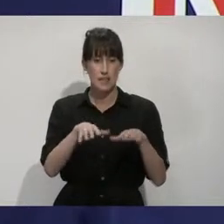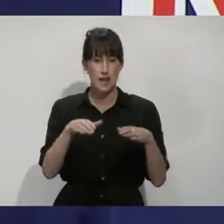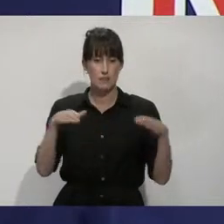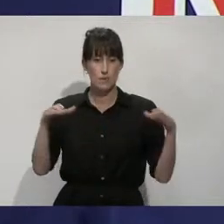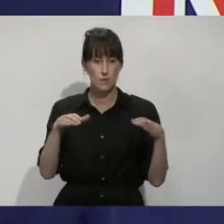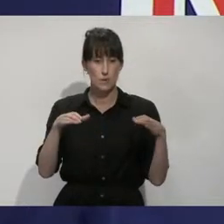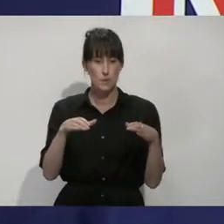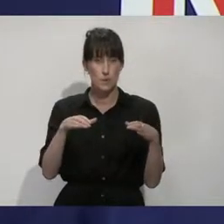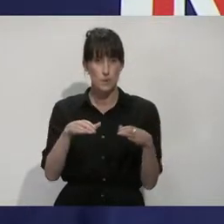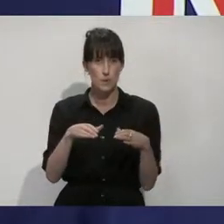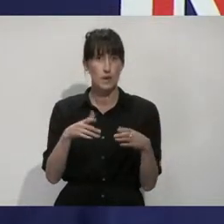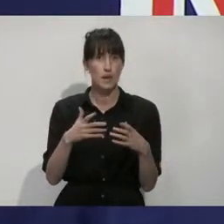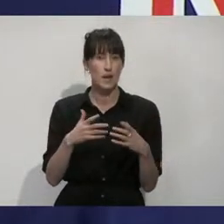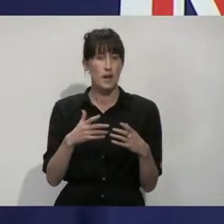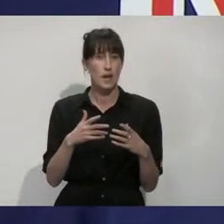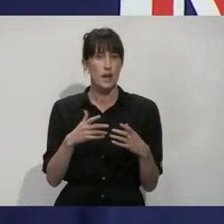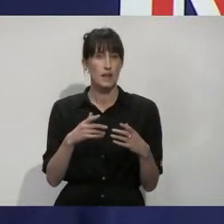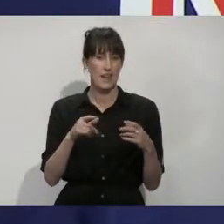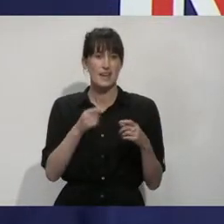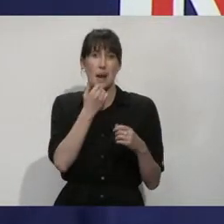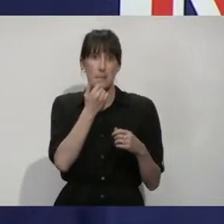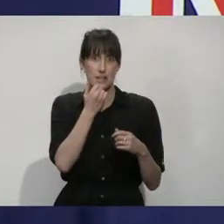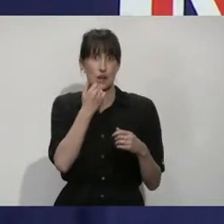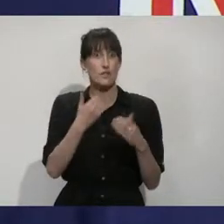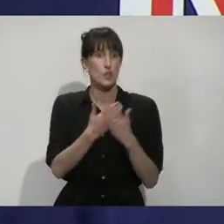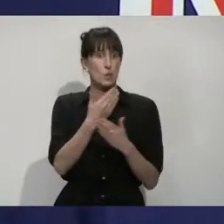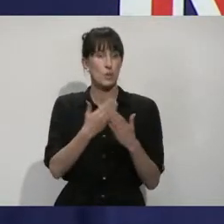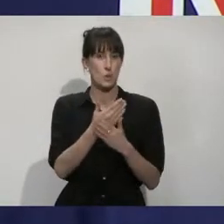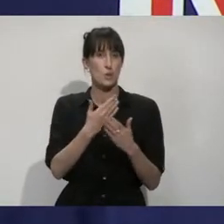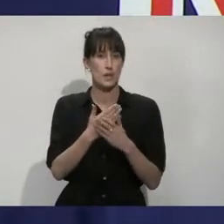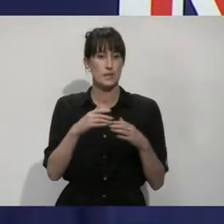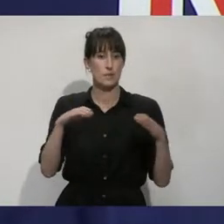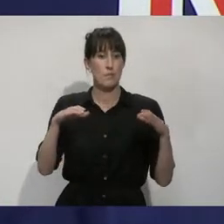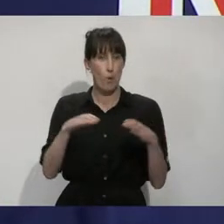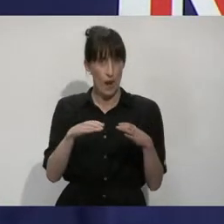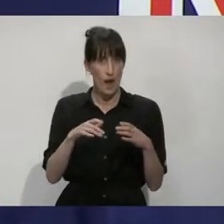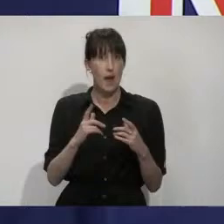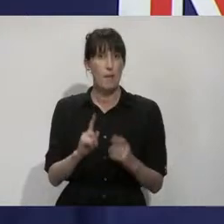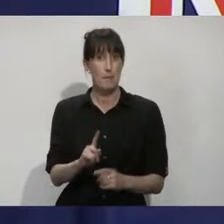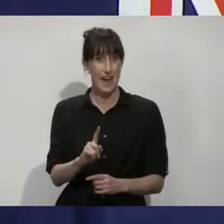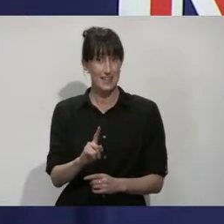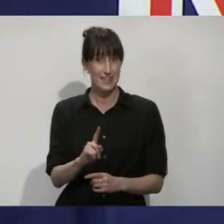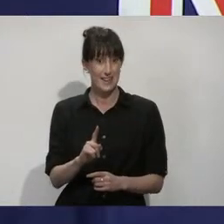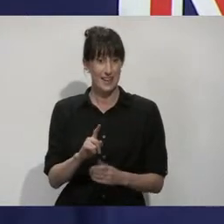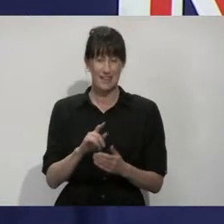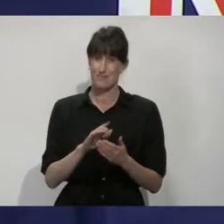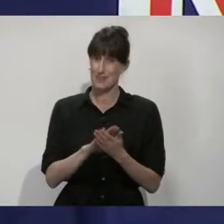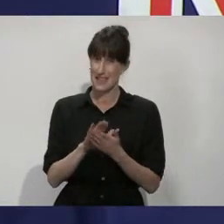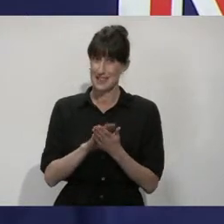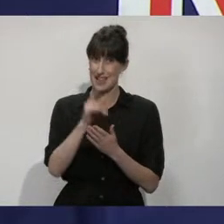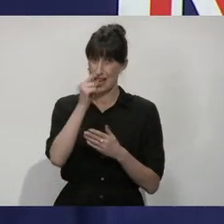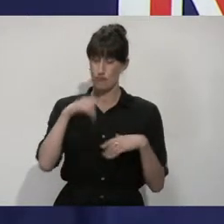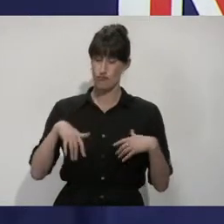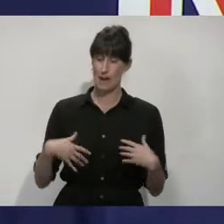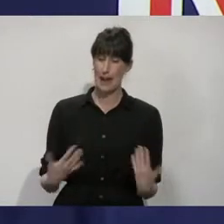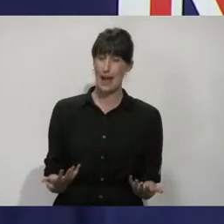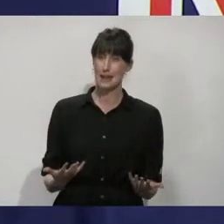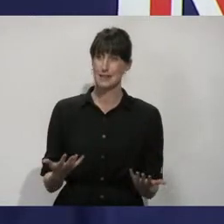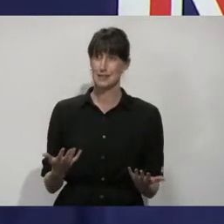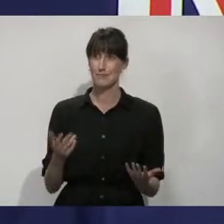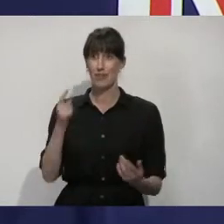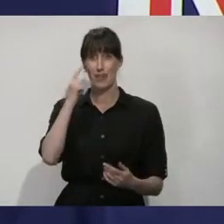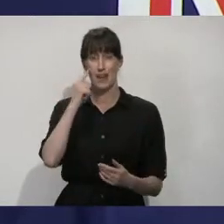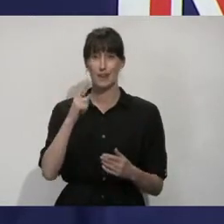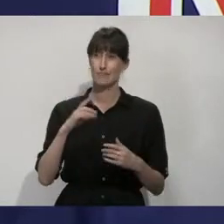yesterday, this is not the time that we can afford to relax. We do need to continue to maintain our focus and all play our part